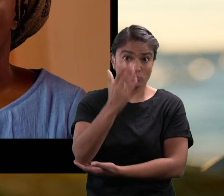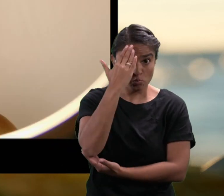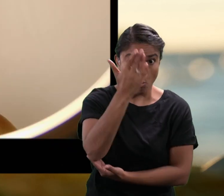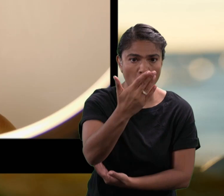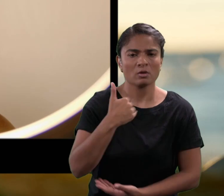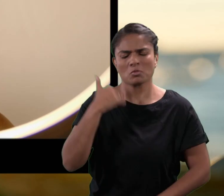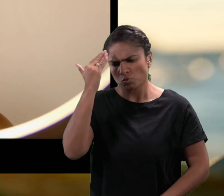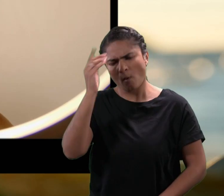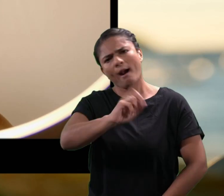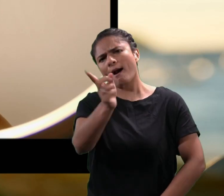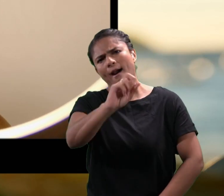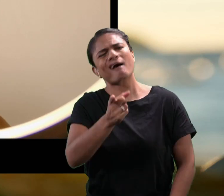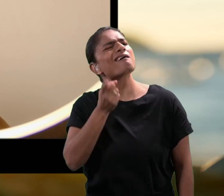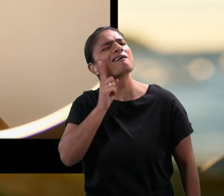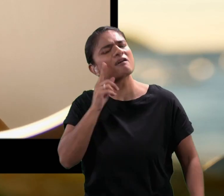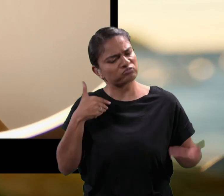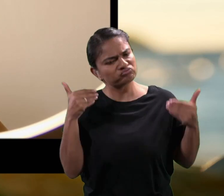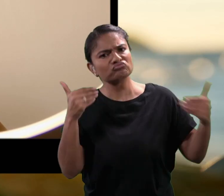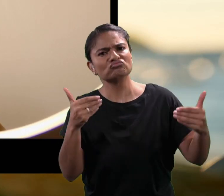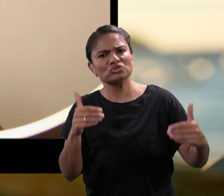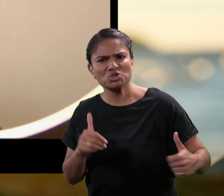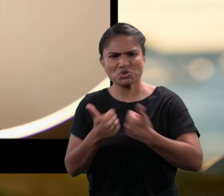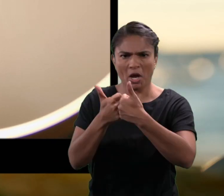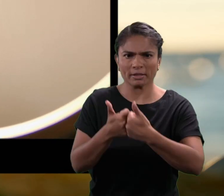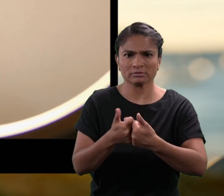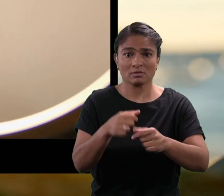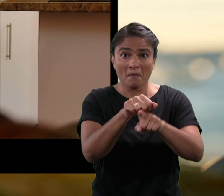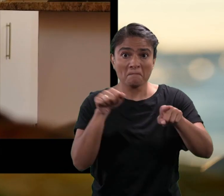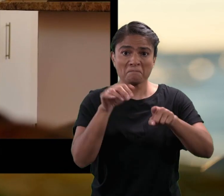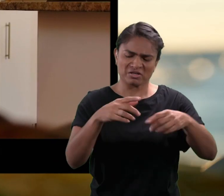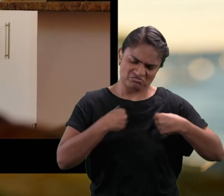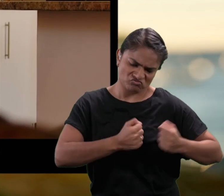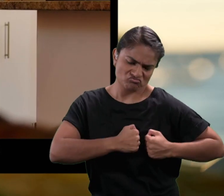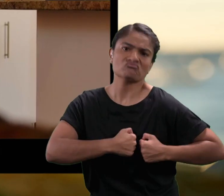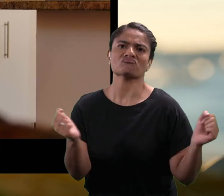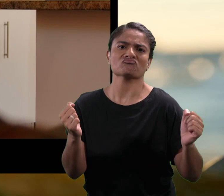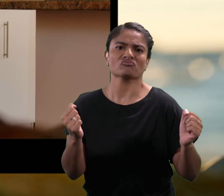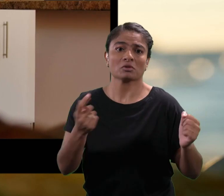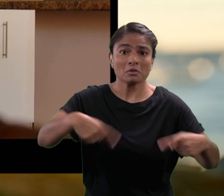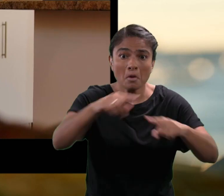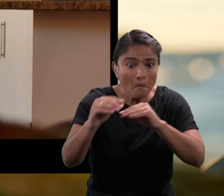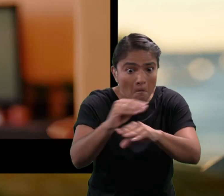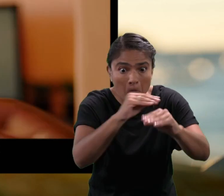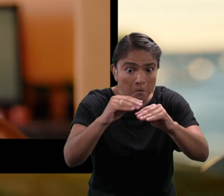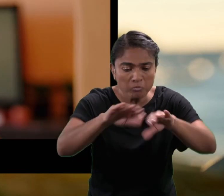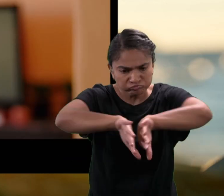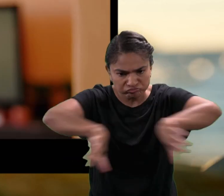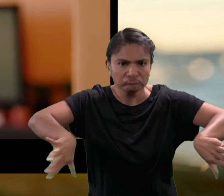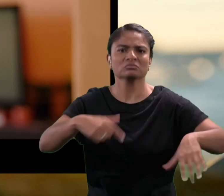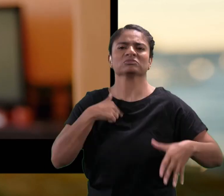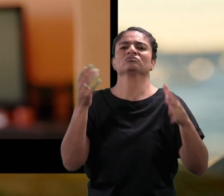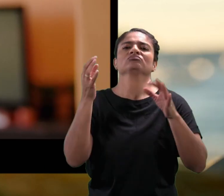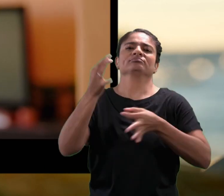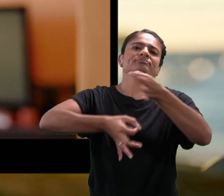let me take this as a challenge. Let me use lento ungafuna uthethwa ngayo ngithethe ngayo